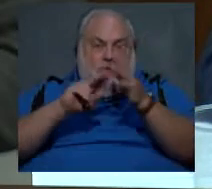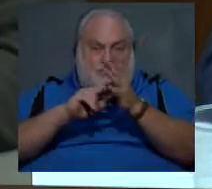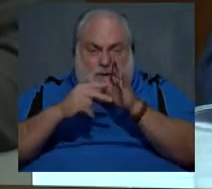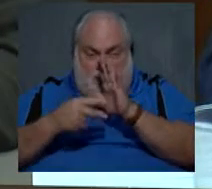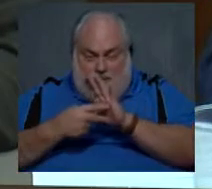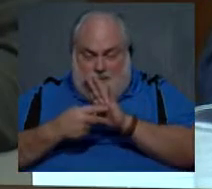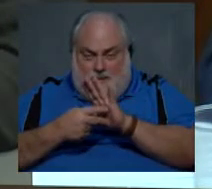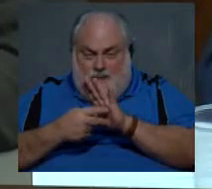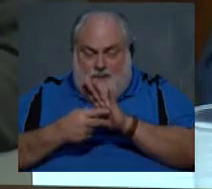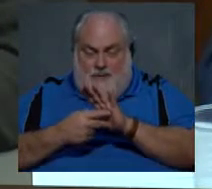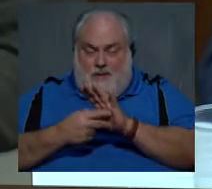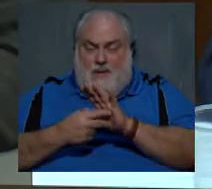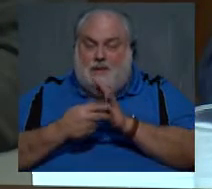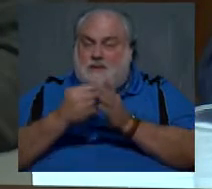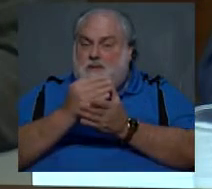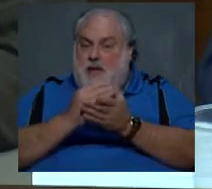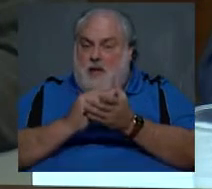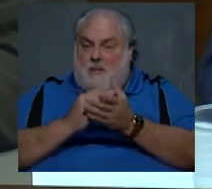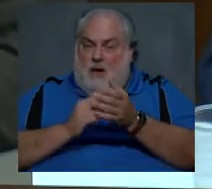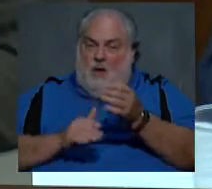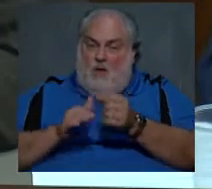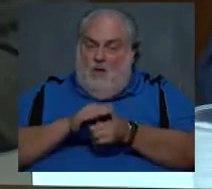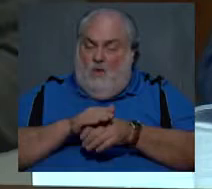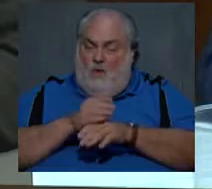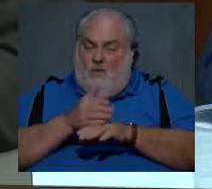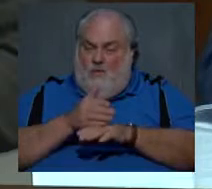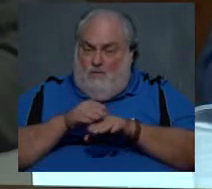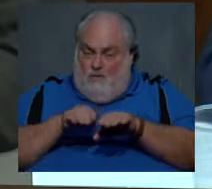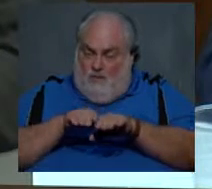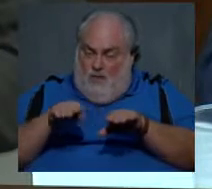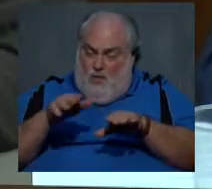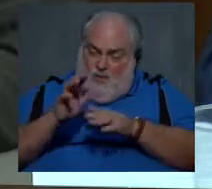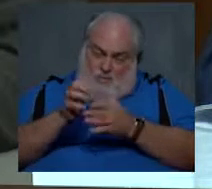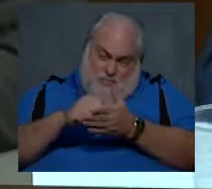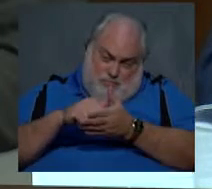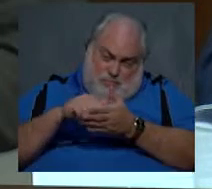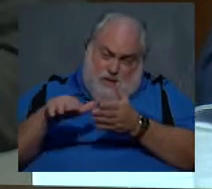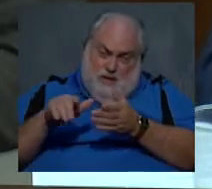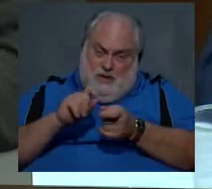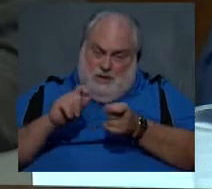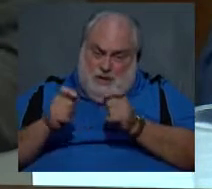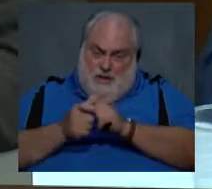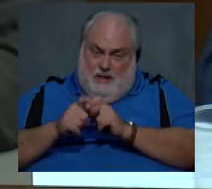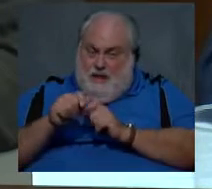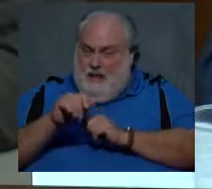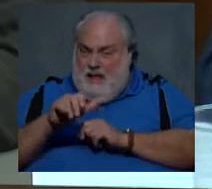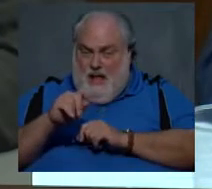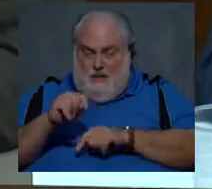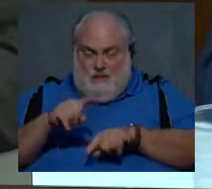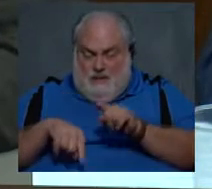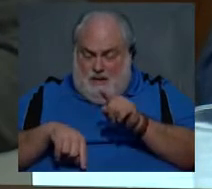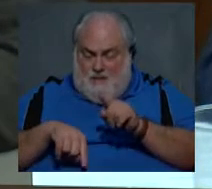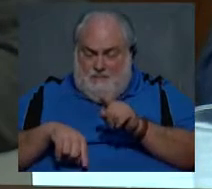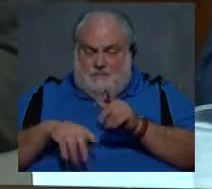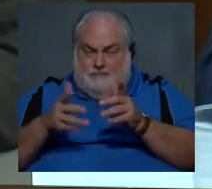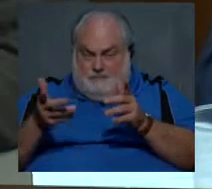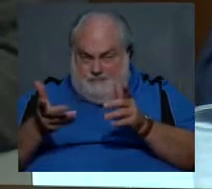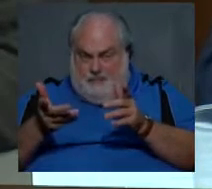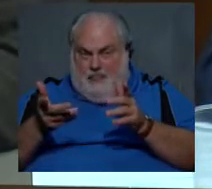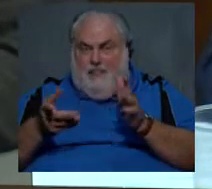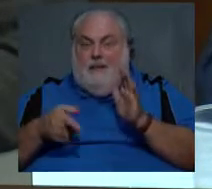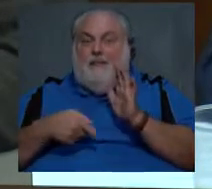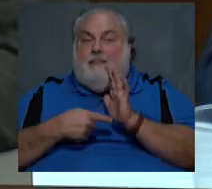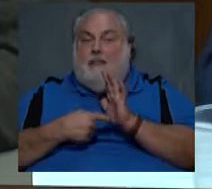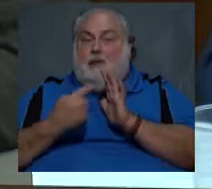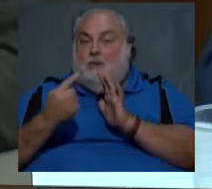can't necessarily gut an entire floor to redo the layout. And so this one, we do,